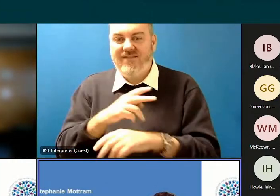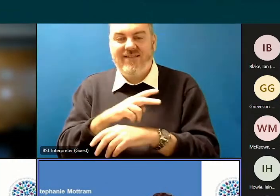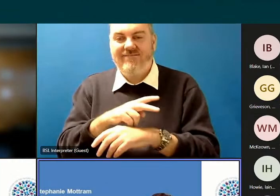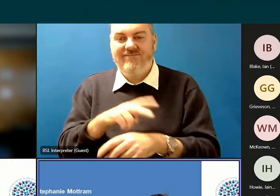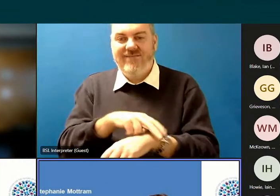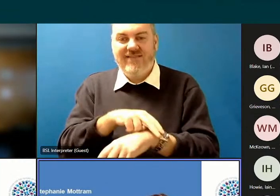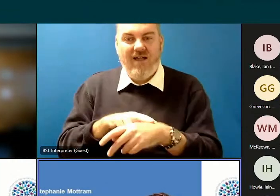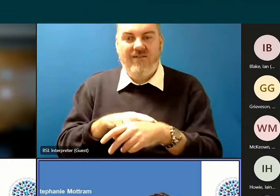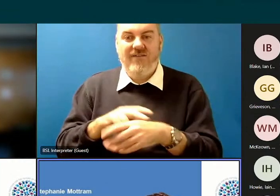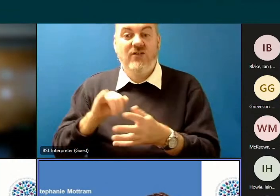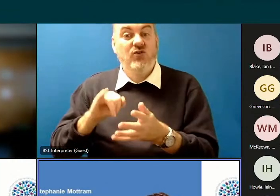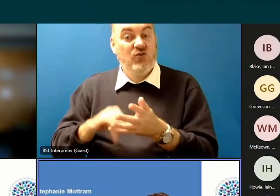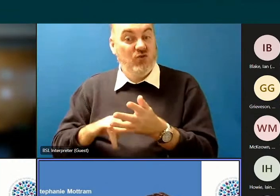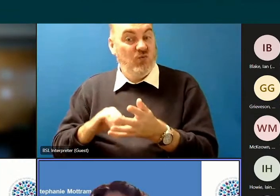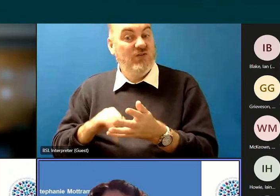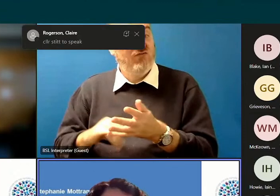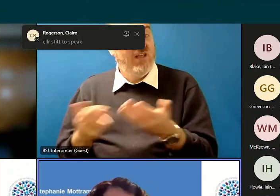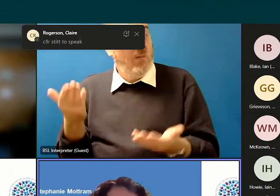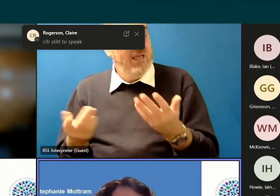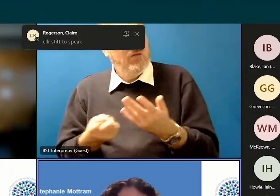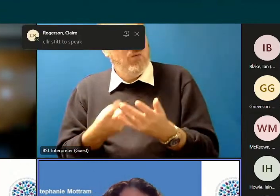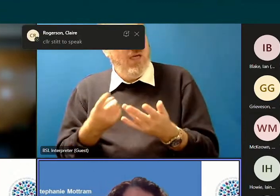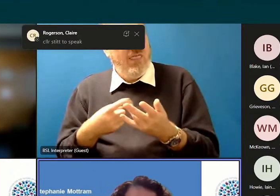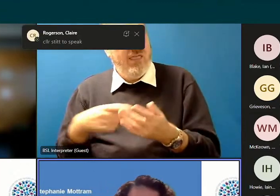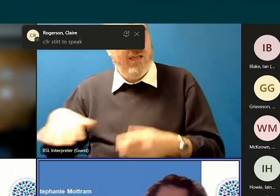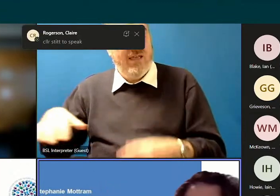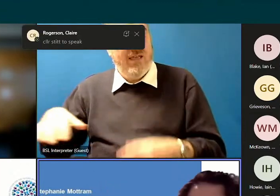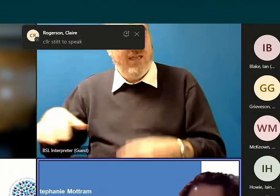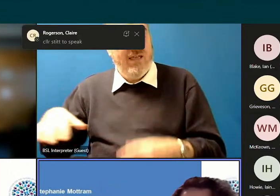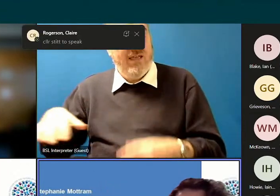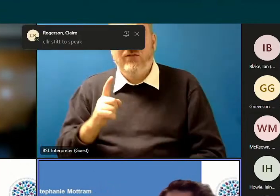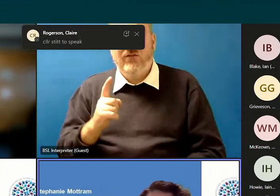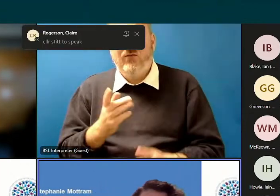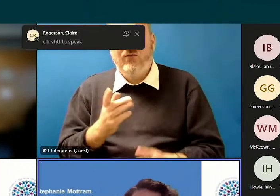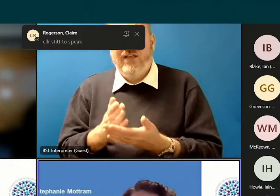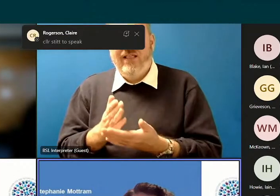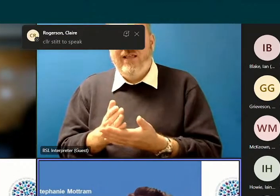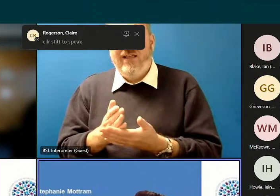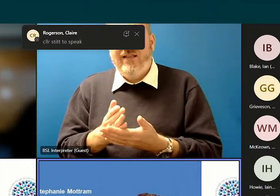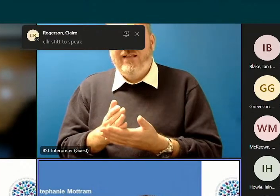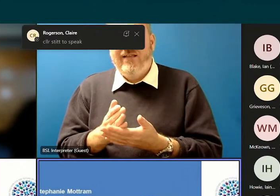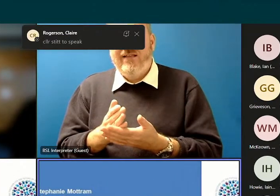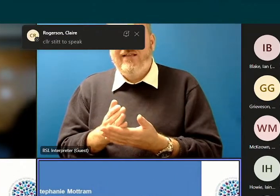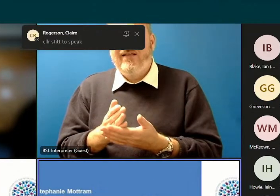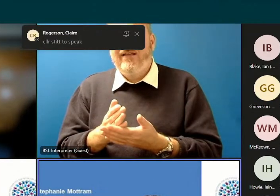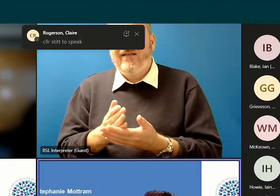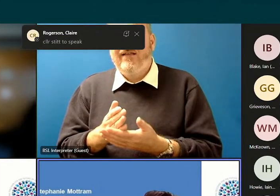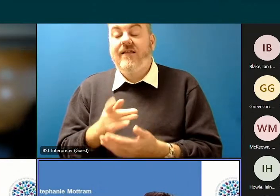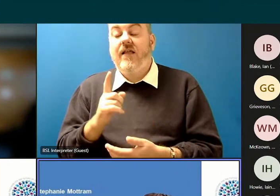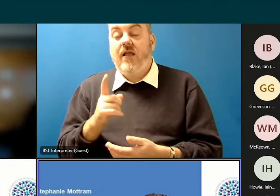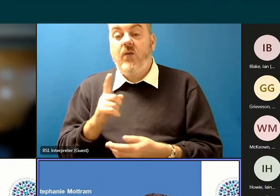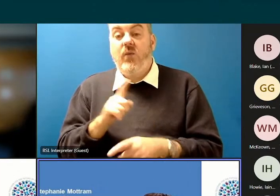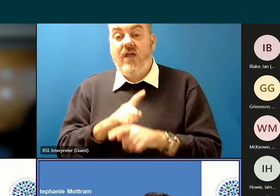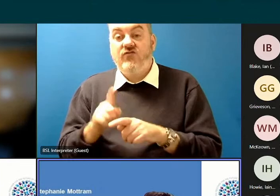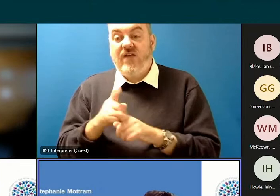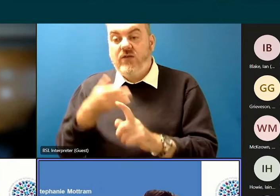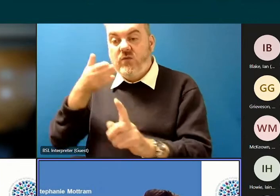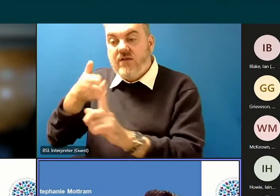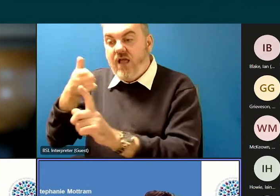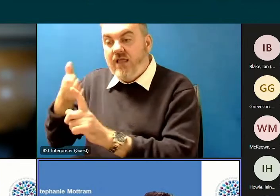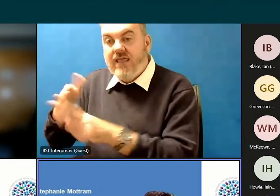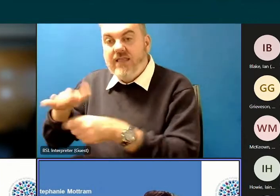areas in the region. And what we try to do is target that locally. But again,